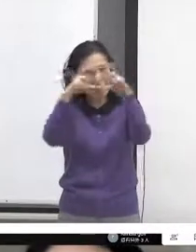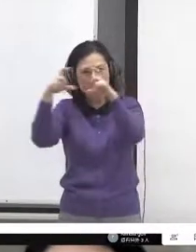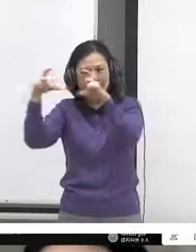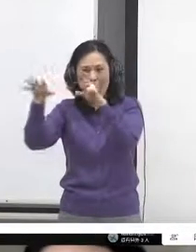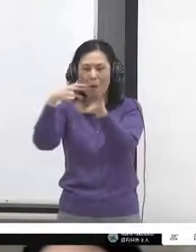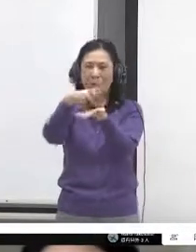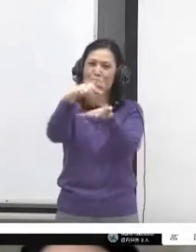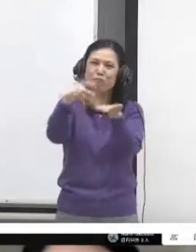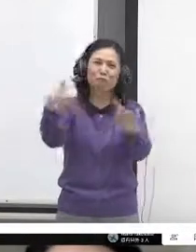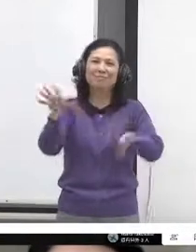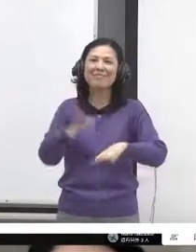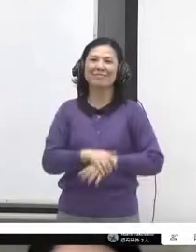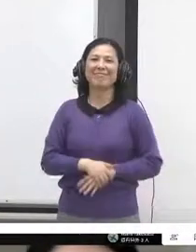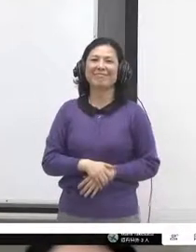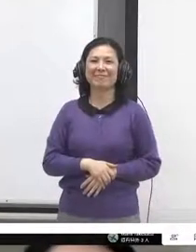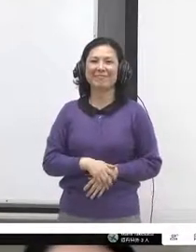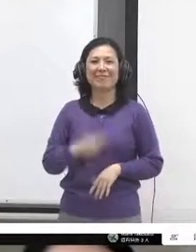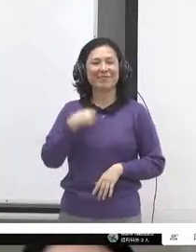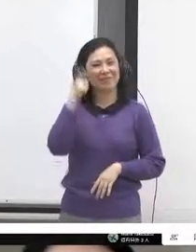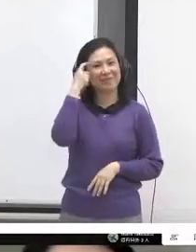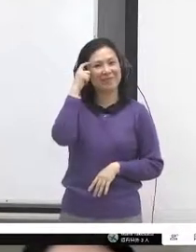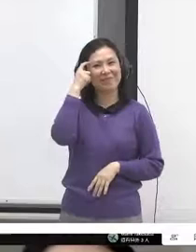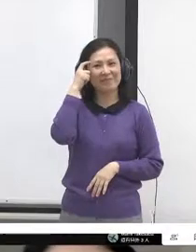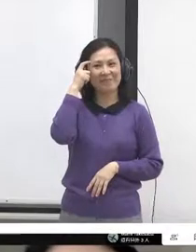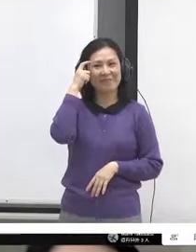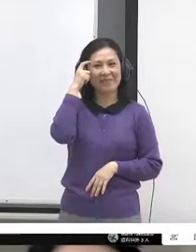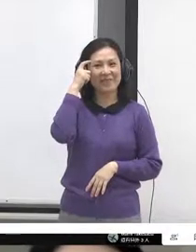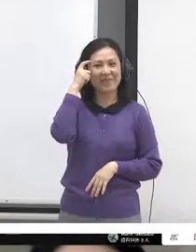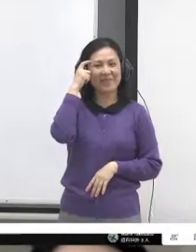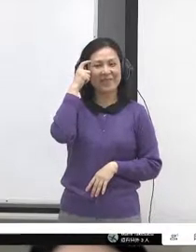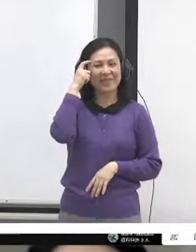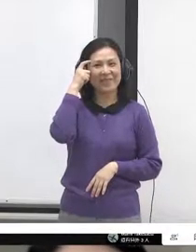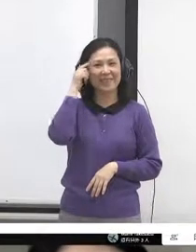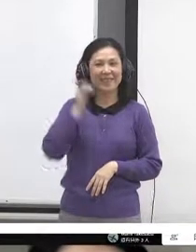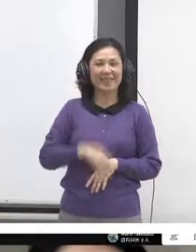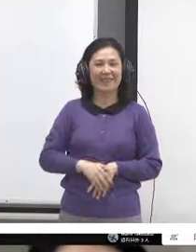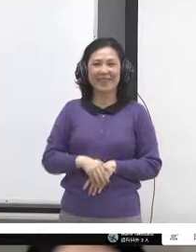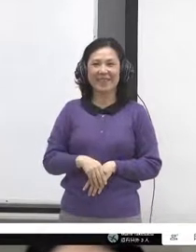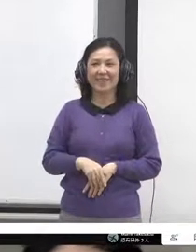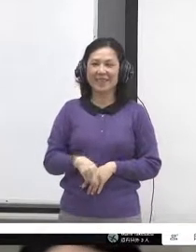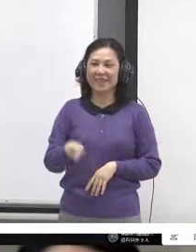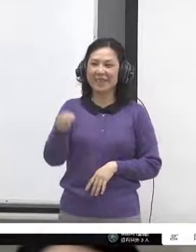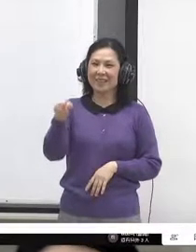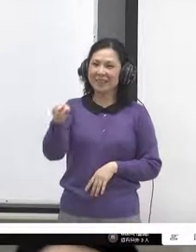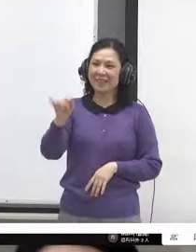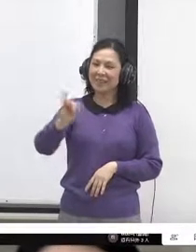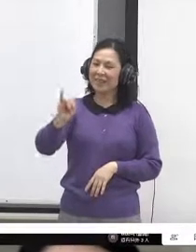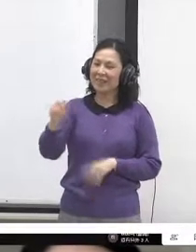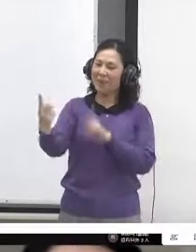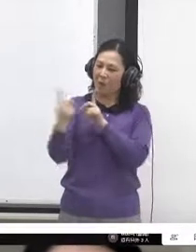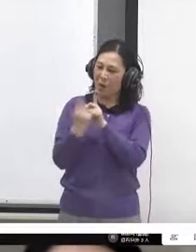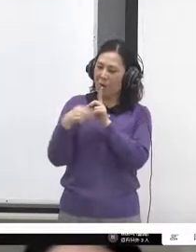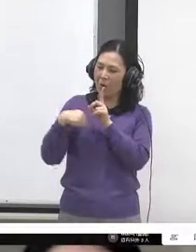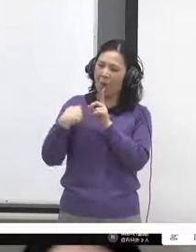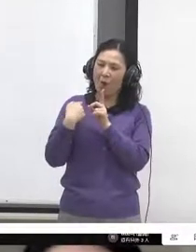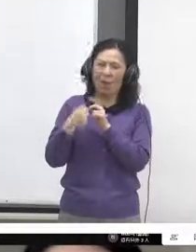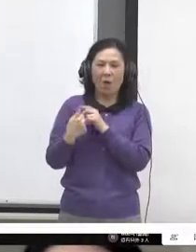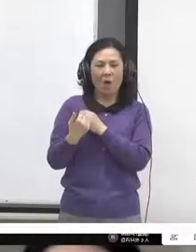bless to me. So I share the Jeju snack for you. It's really